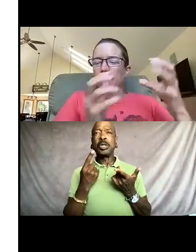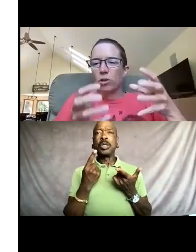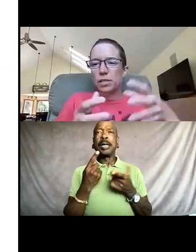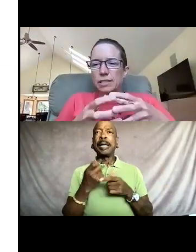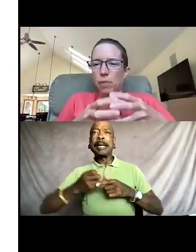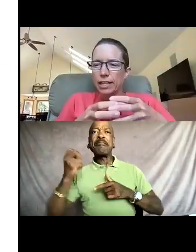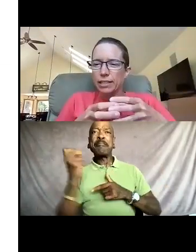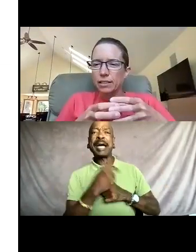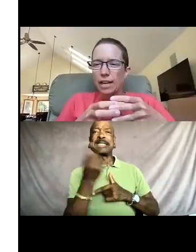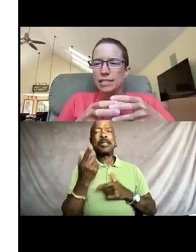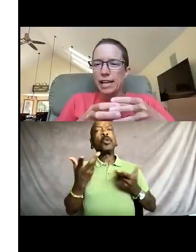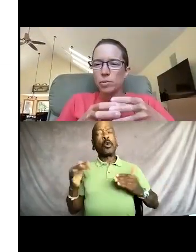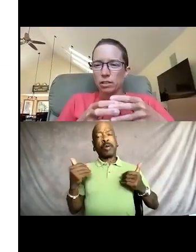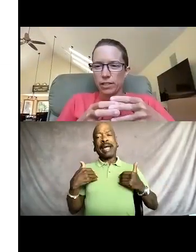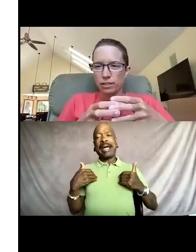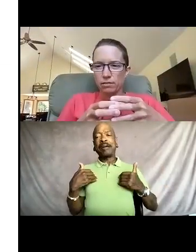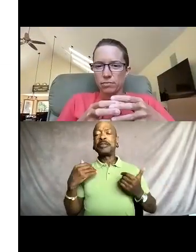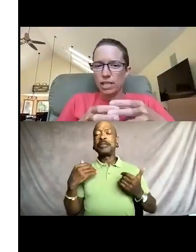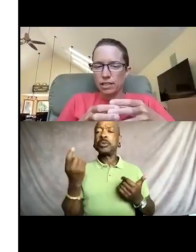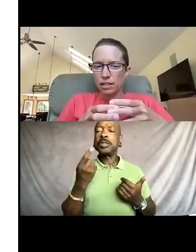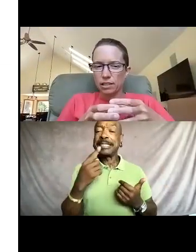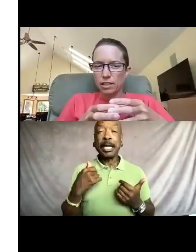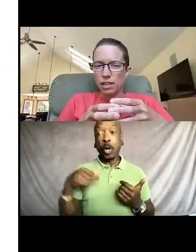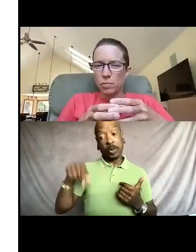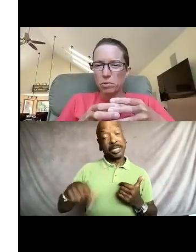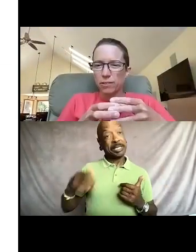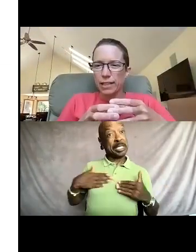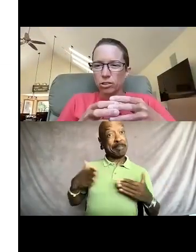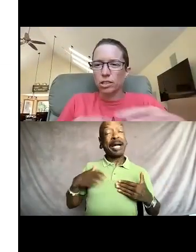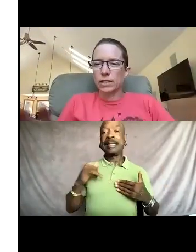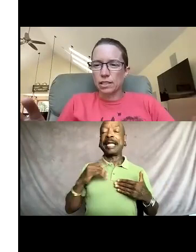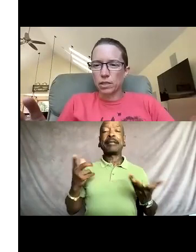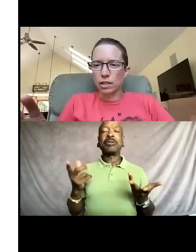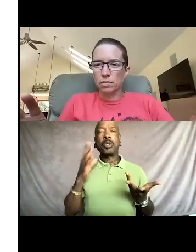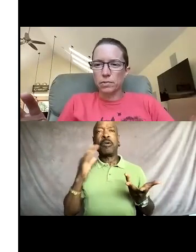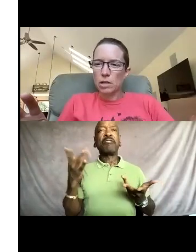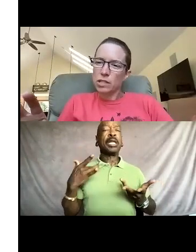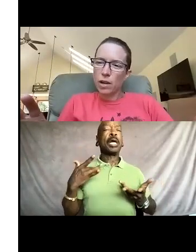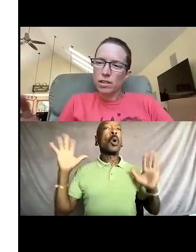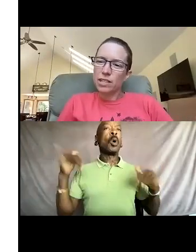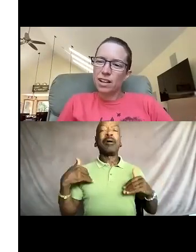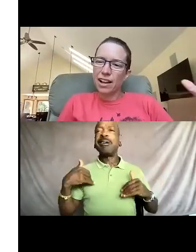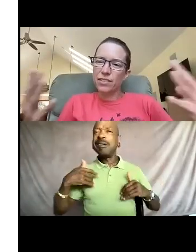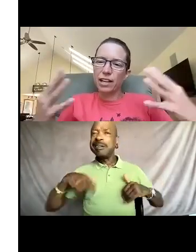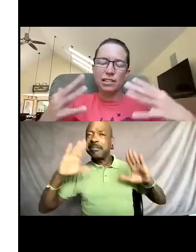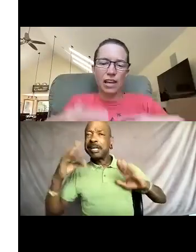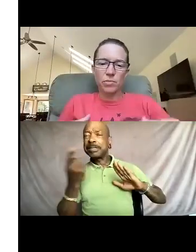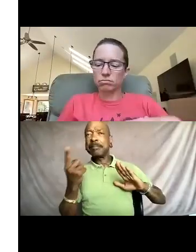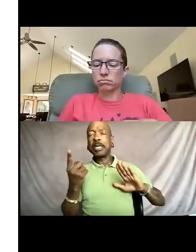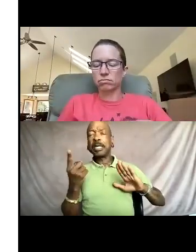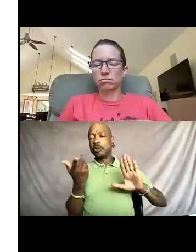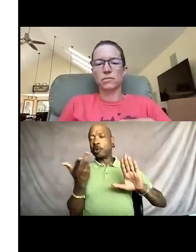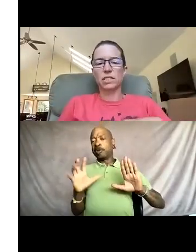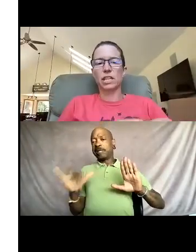people feel like, oh, this is mine, that endowment effect sets in, and then people feel like they're giving something up. So it's better that we not have that